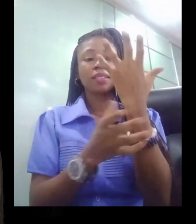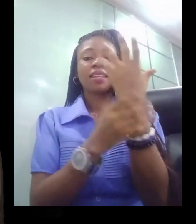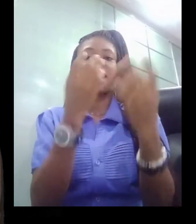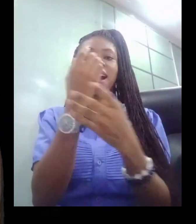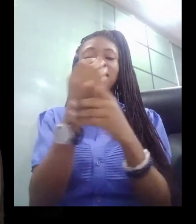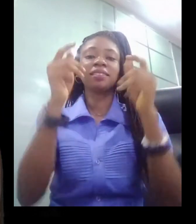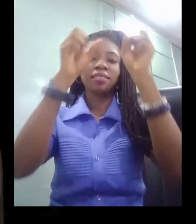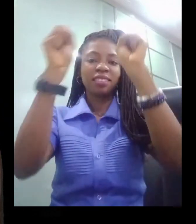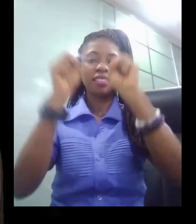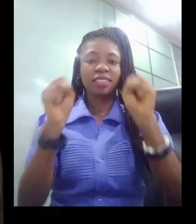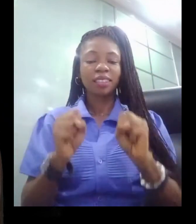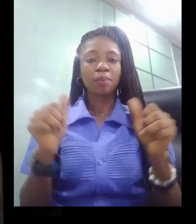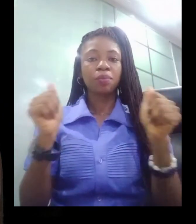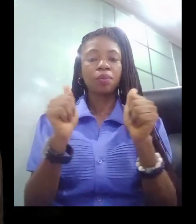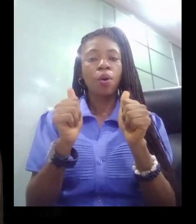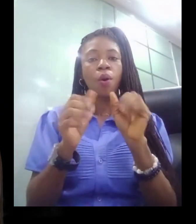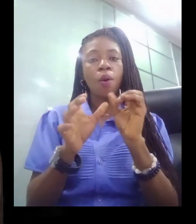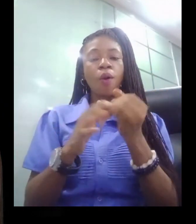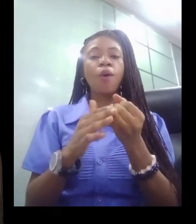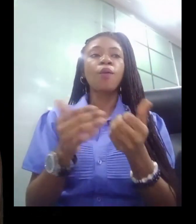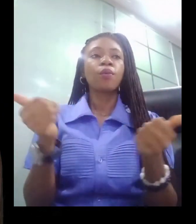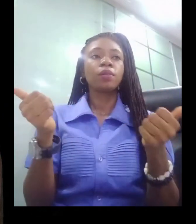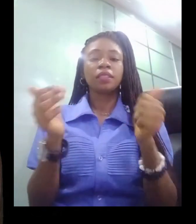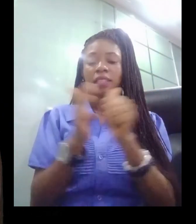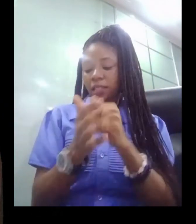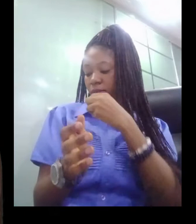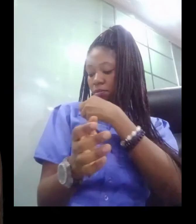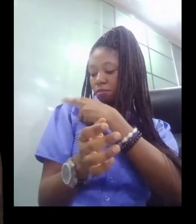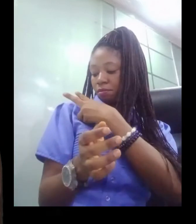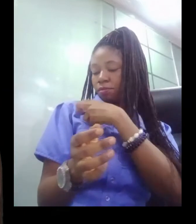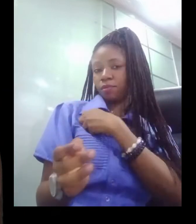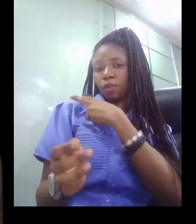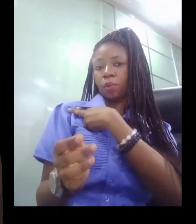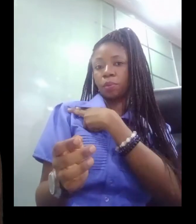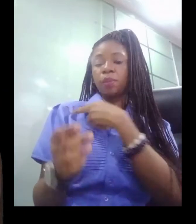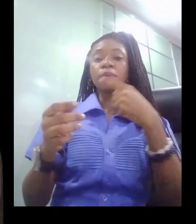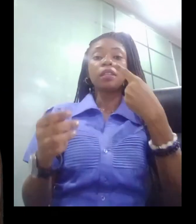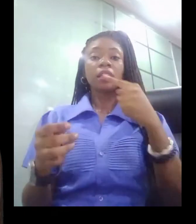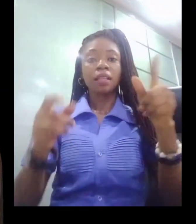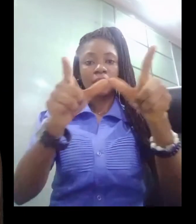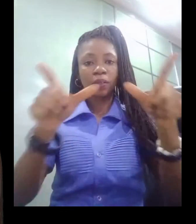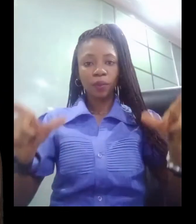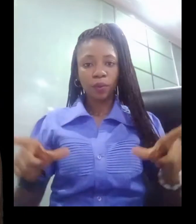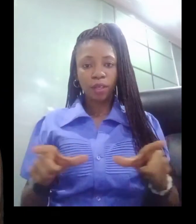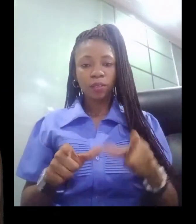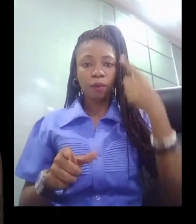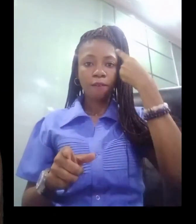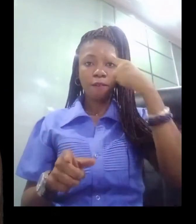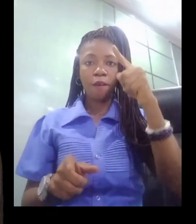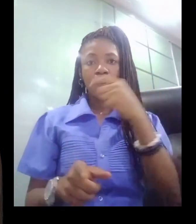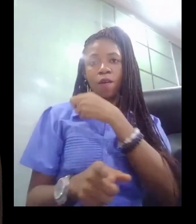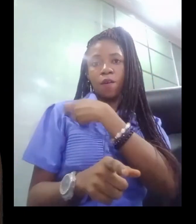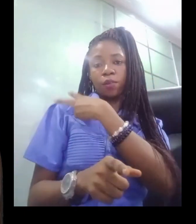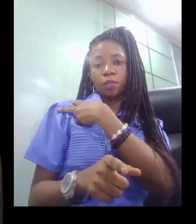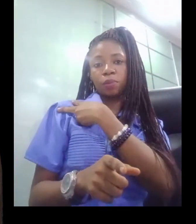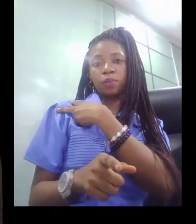and with the movement that goes this way, the location for hospital